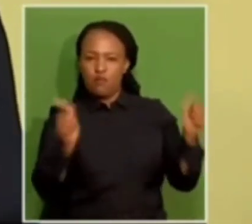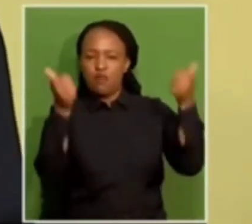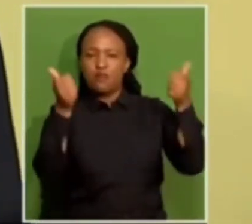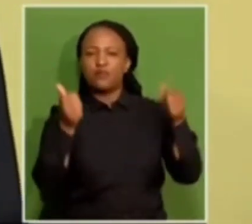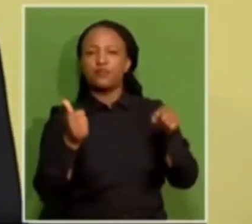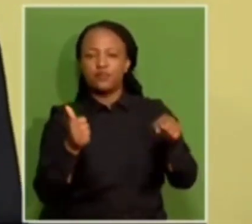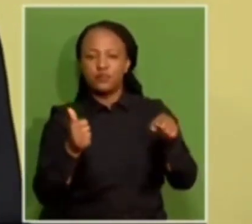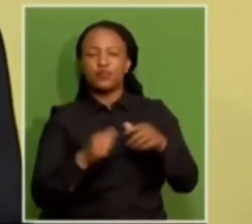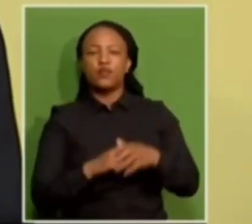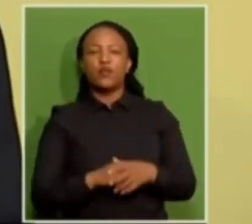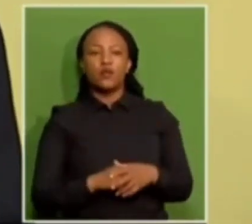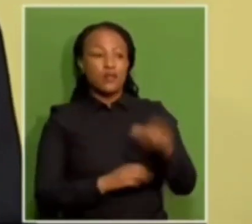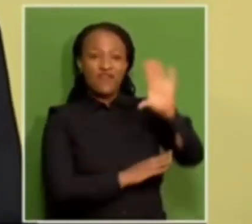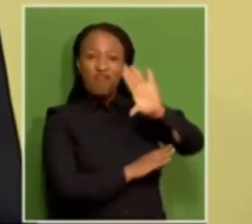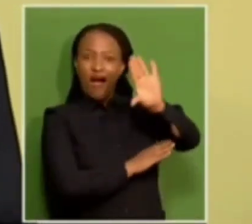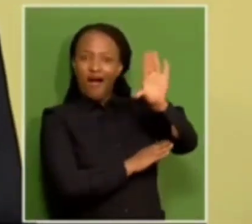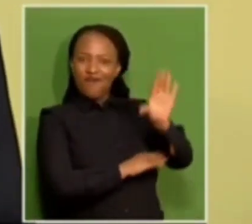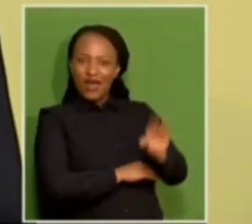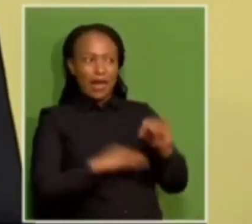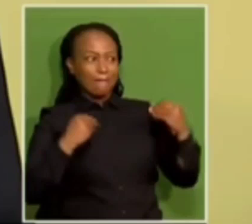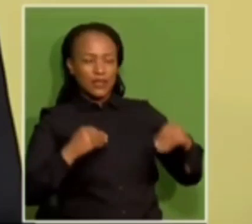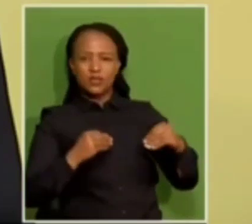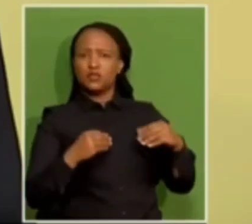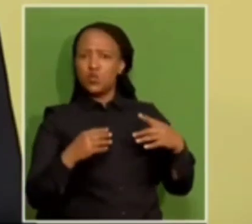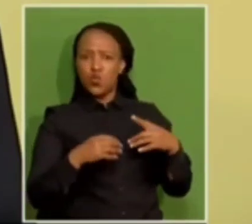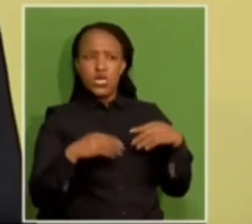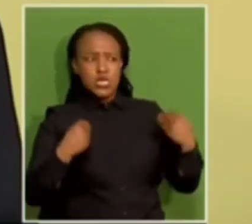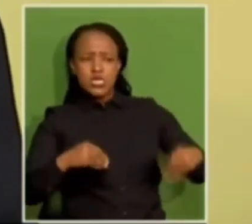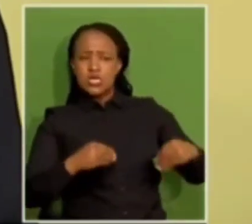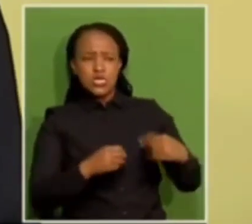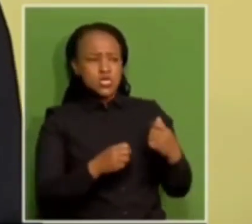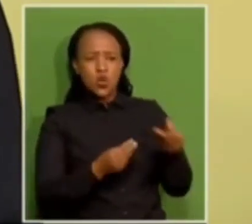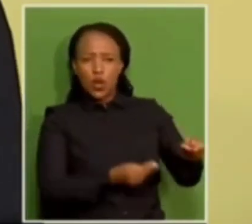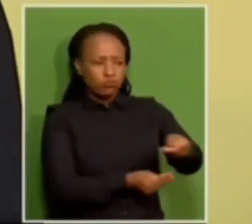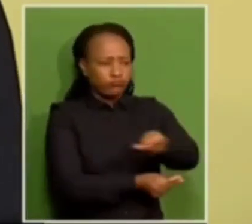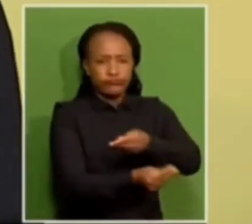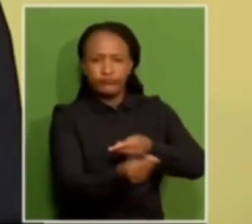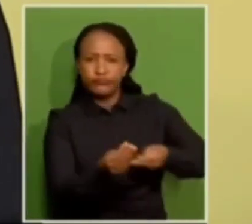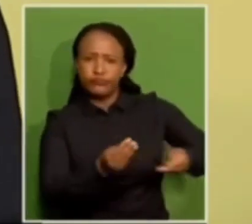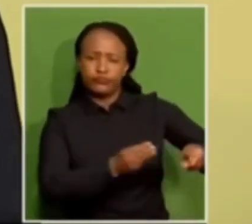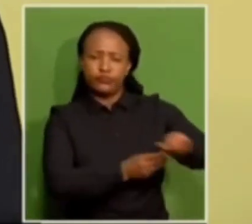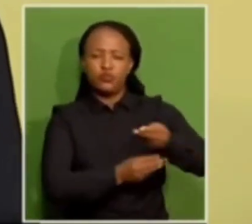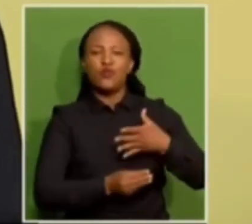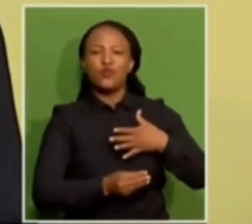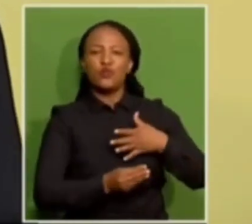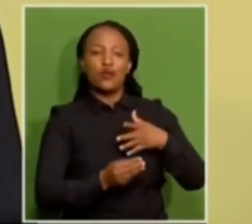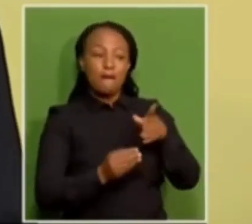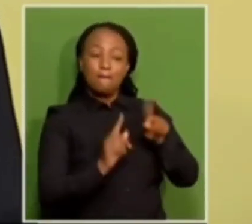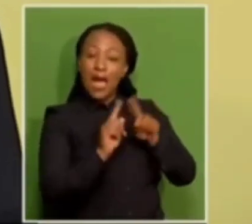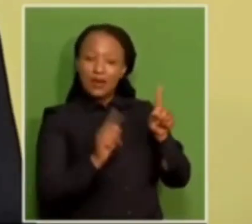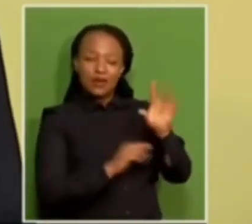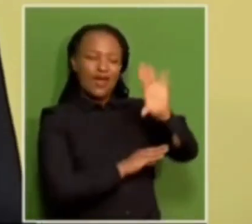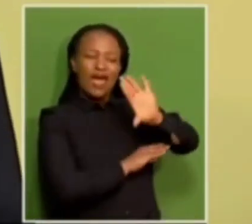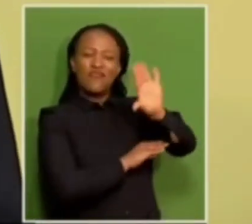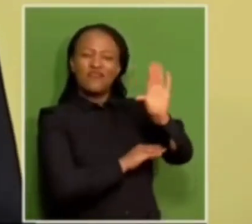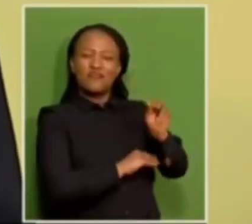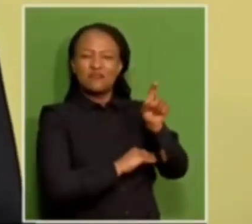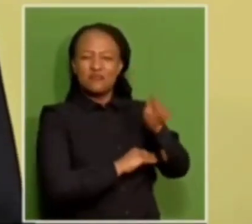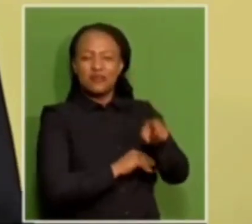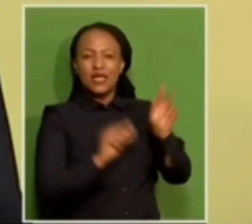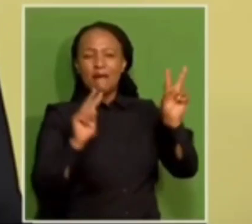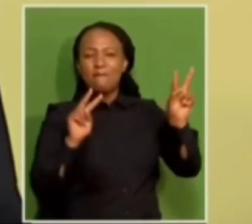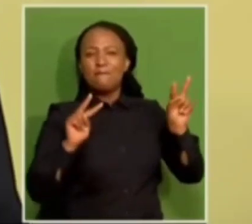continent the vibrant trading Africa we seek to build depends on Africa being stable